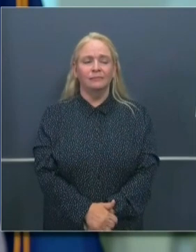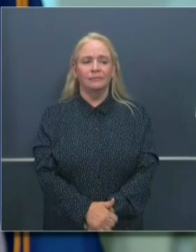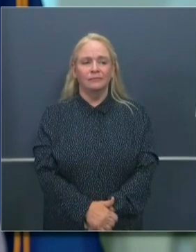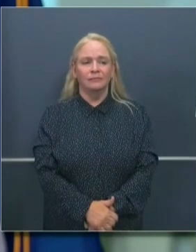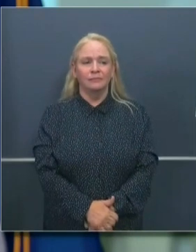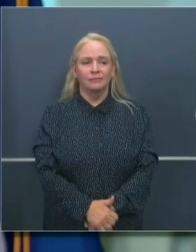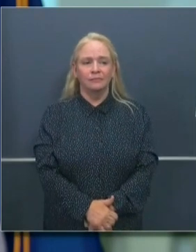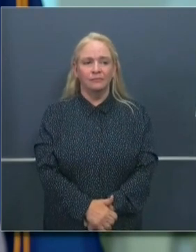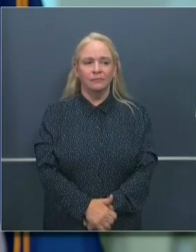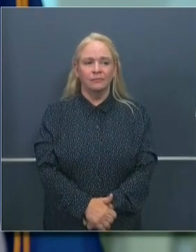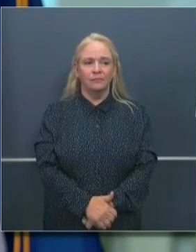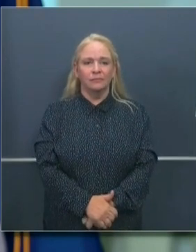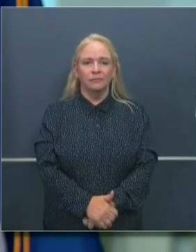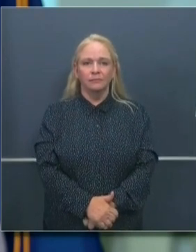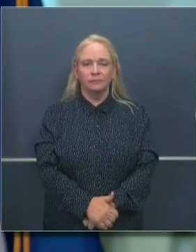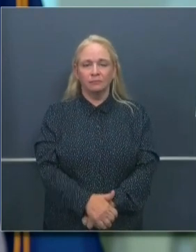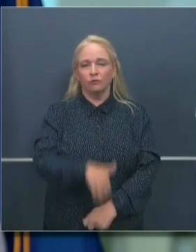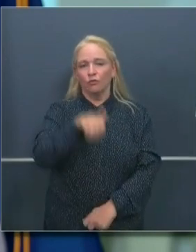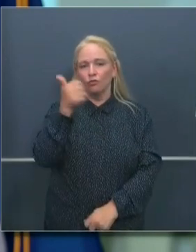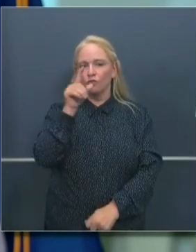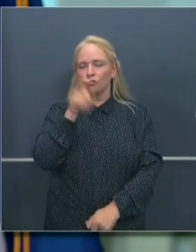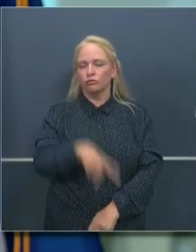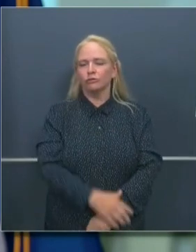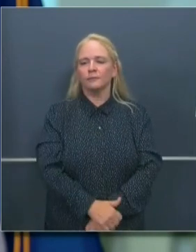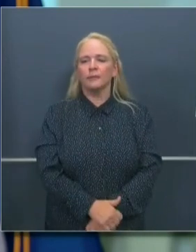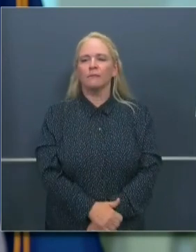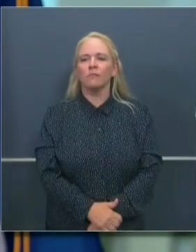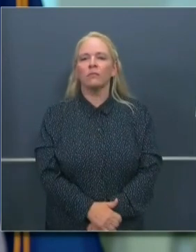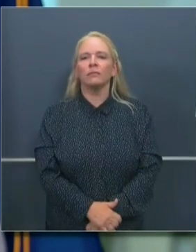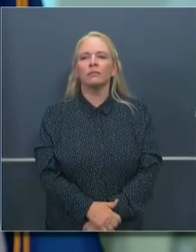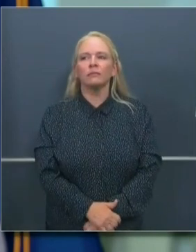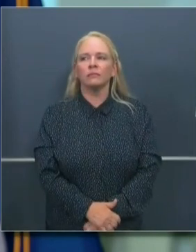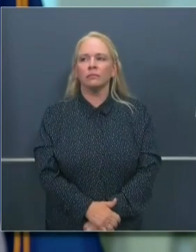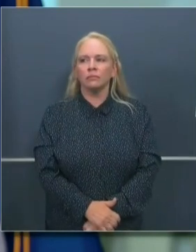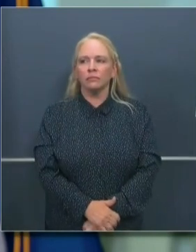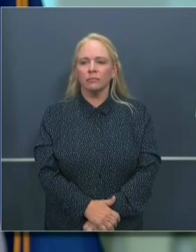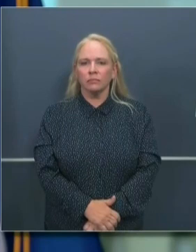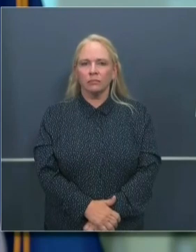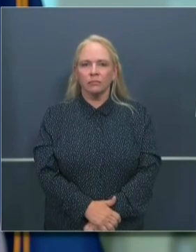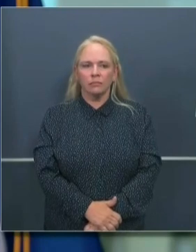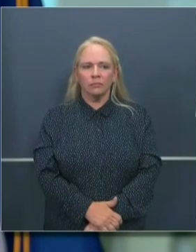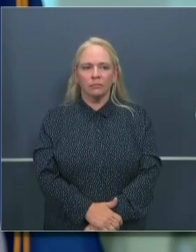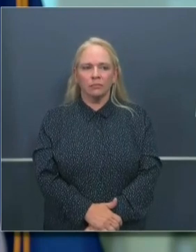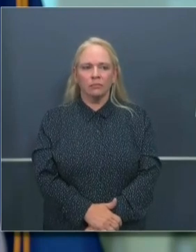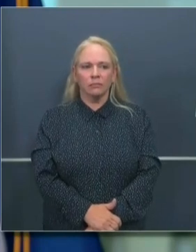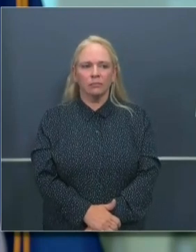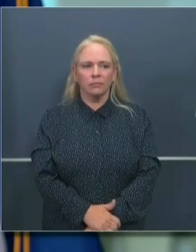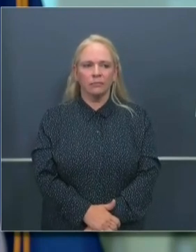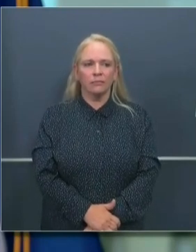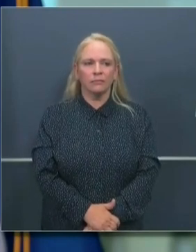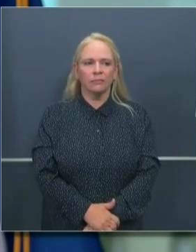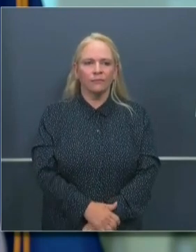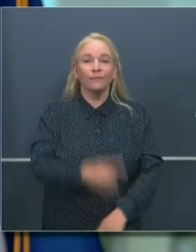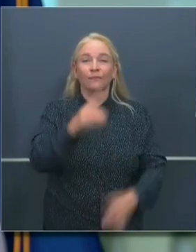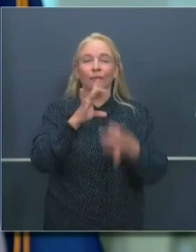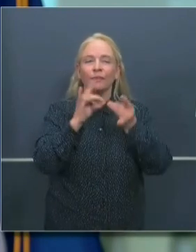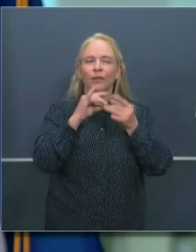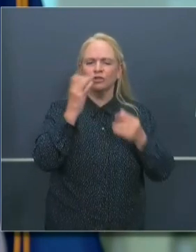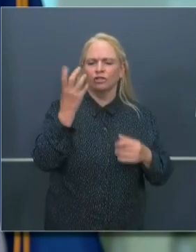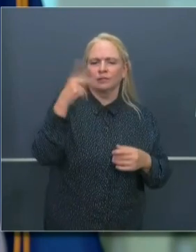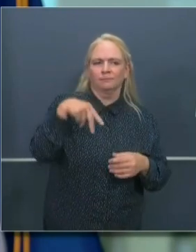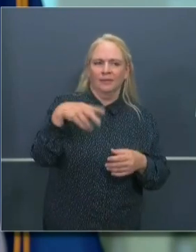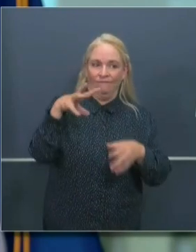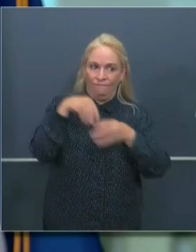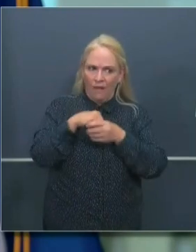Hi, Governor. I know yesterday, and correct me if I'm wrong, but I think you said that CHP was involved in the strike force on enforcement with the